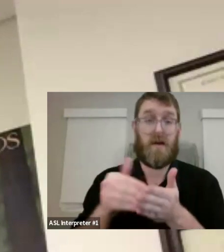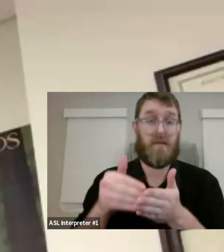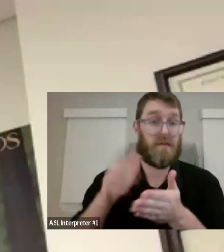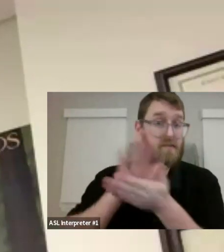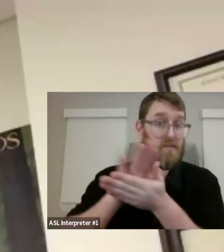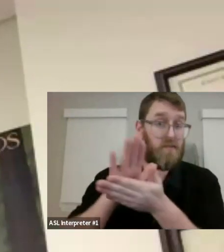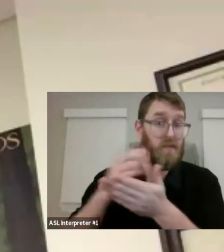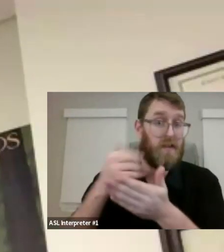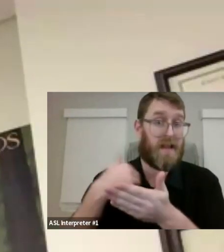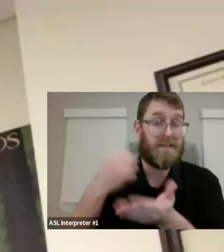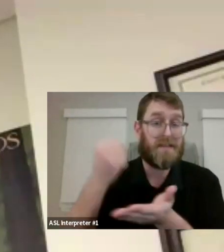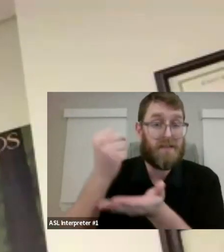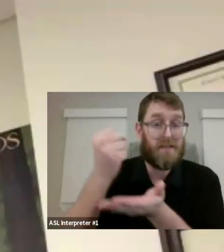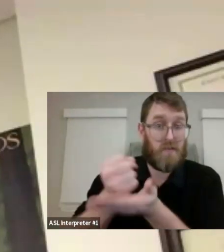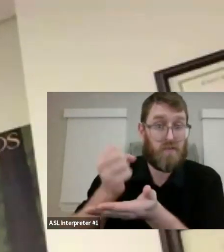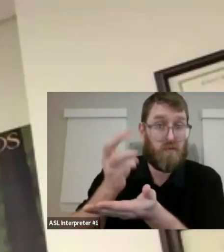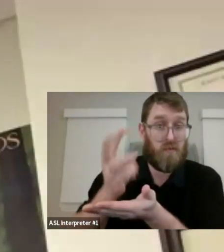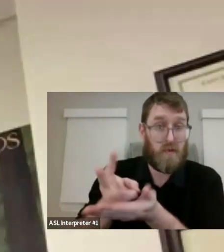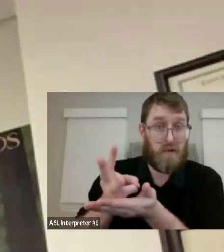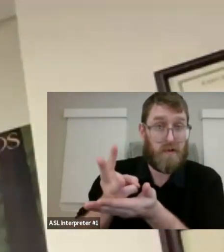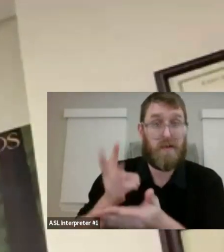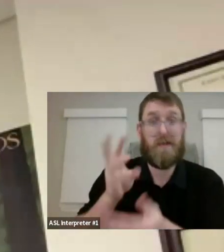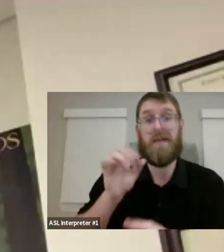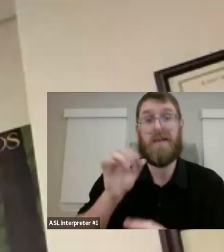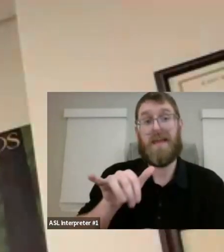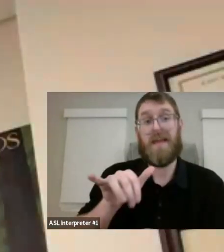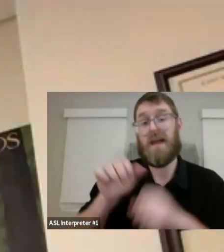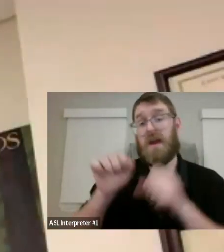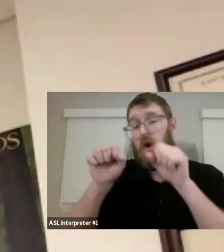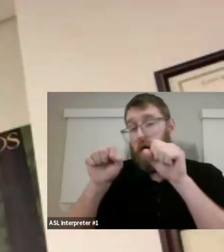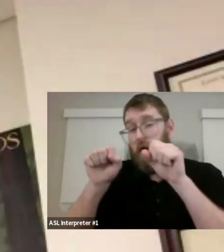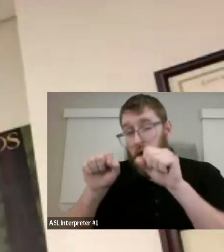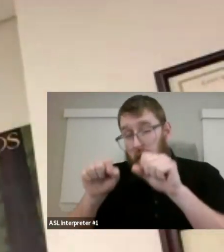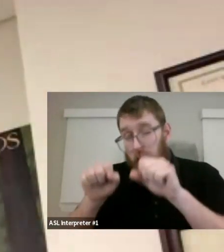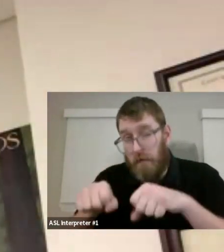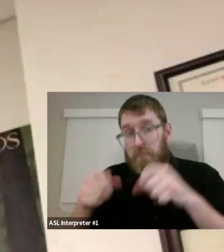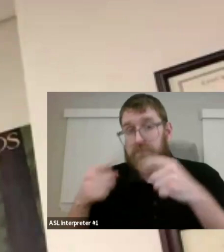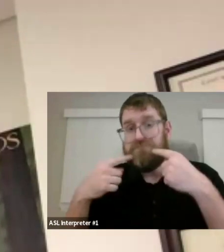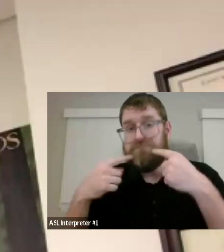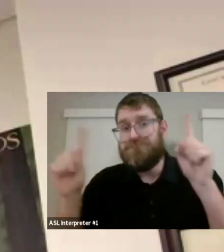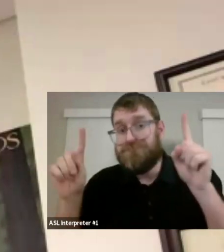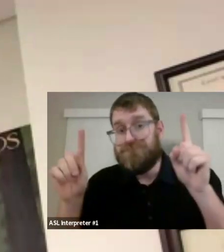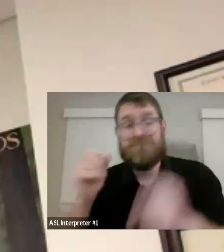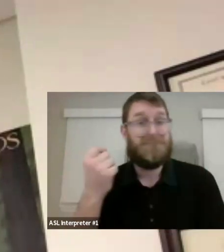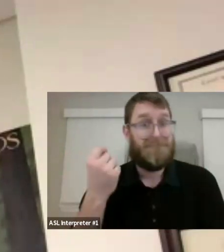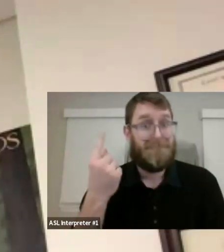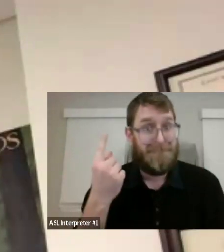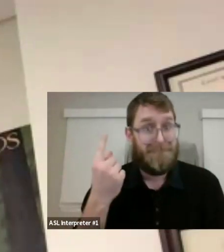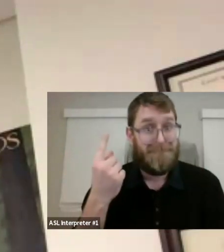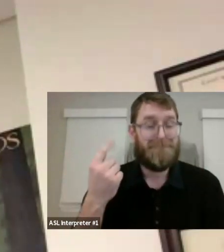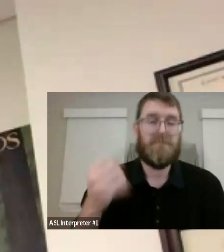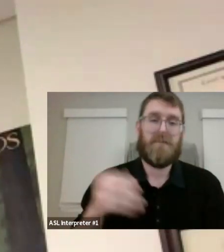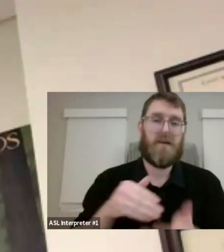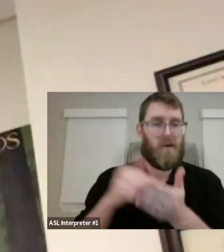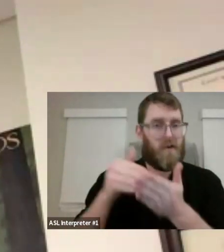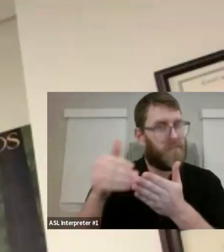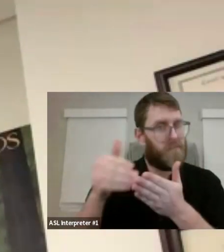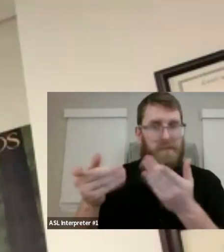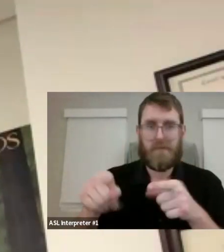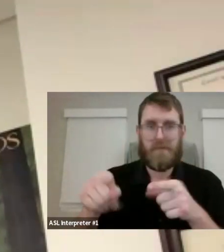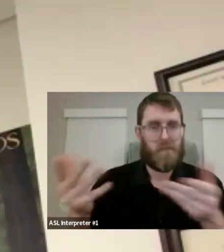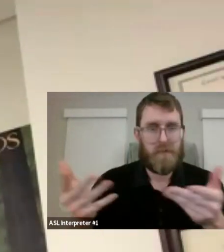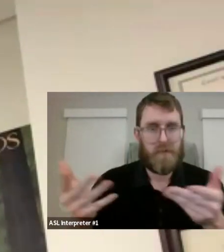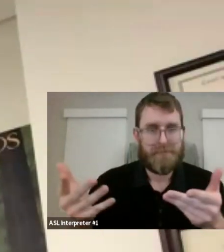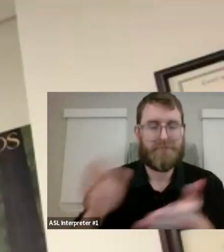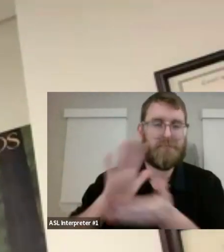a social worker that could work, but lots of times in